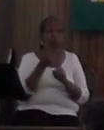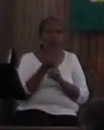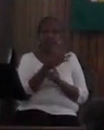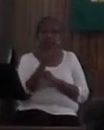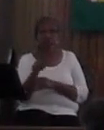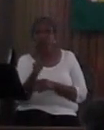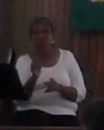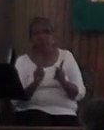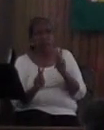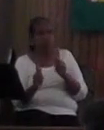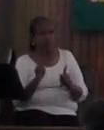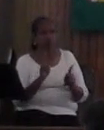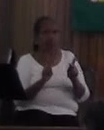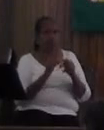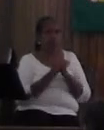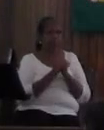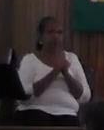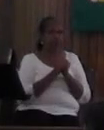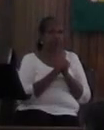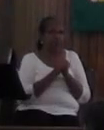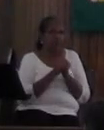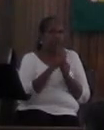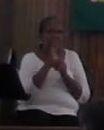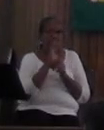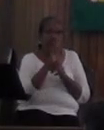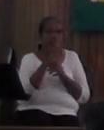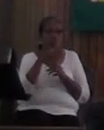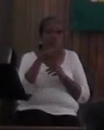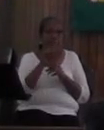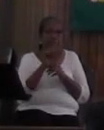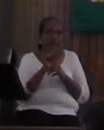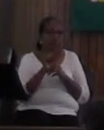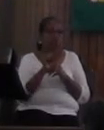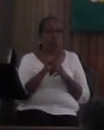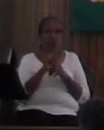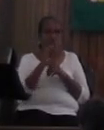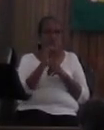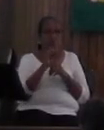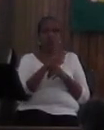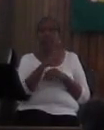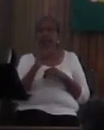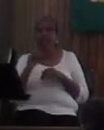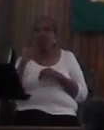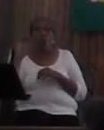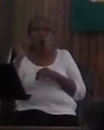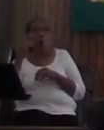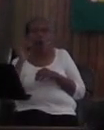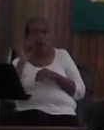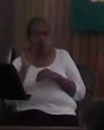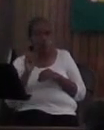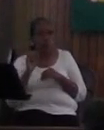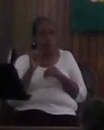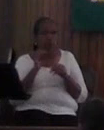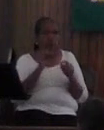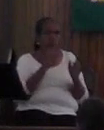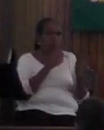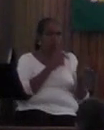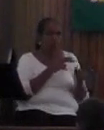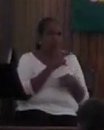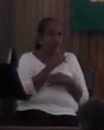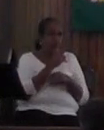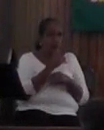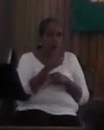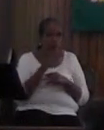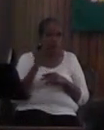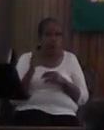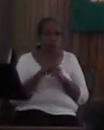killing others. The El Paso, Texas, and Dayton, Ohio shootings are fresh